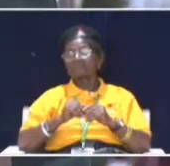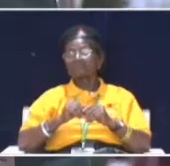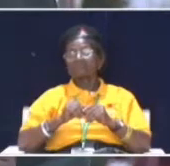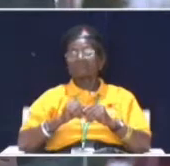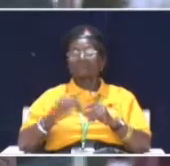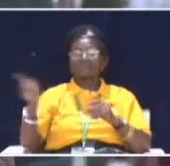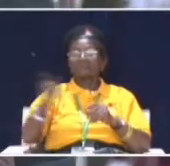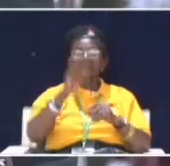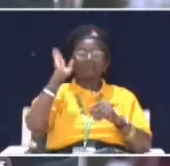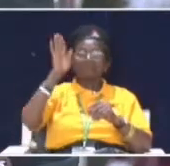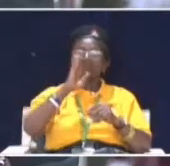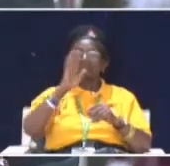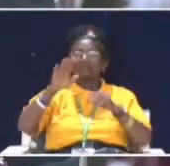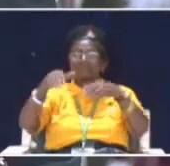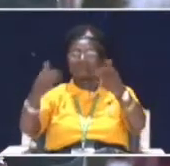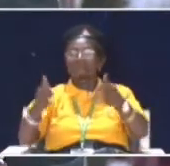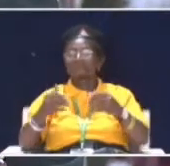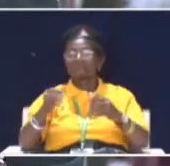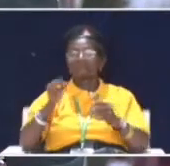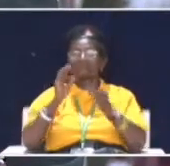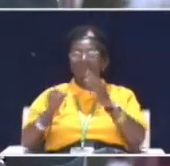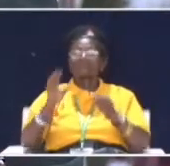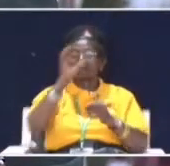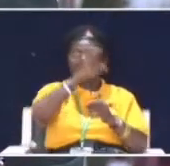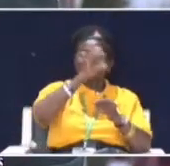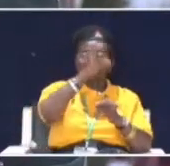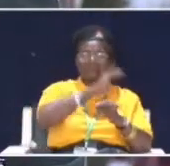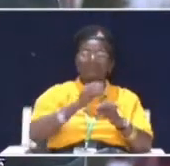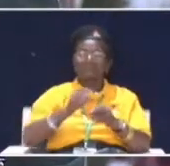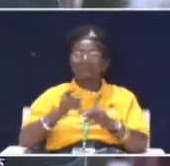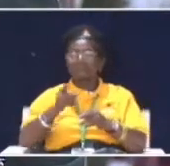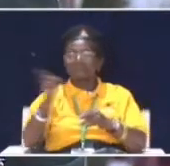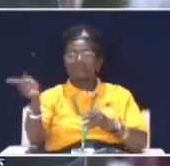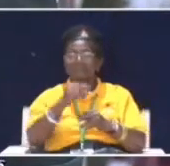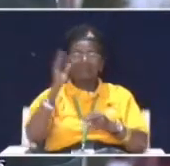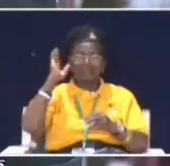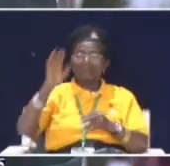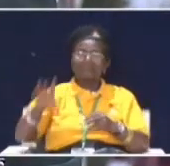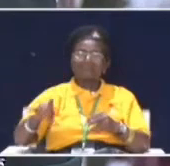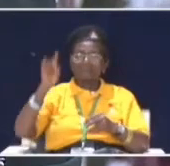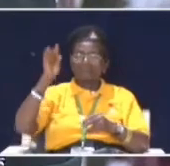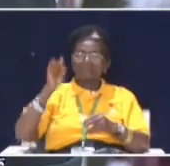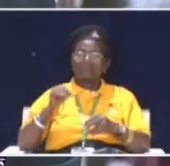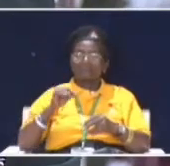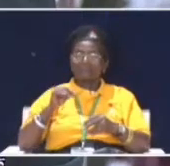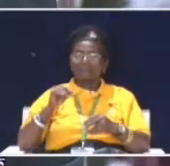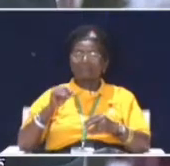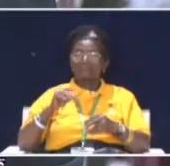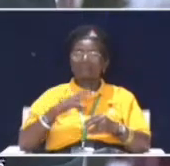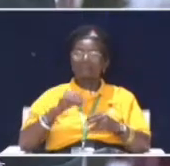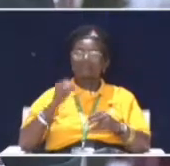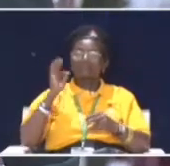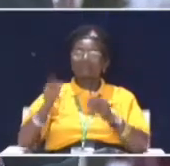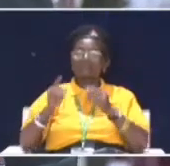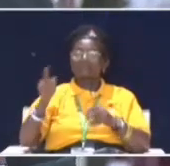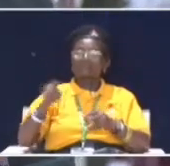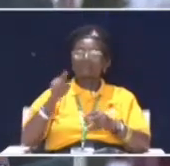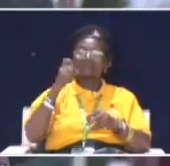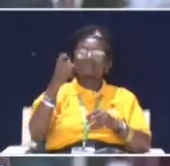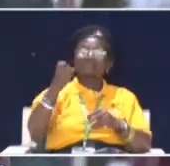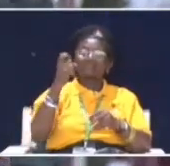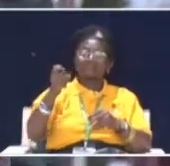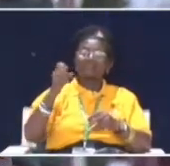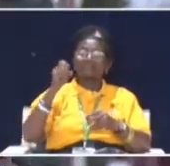you shall be given. If you seek, you will find. And if you knock,